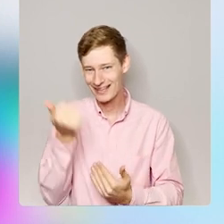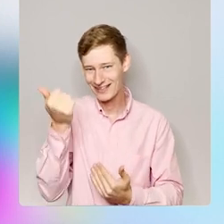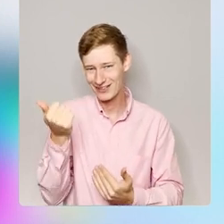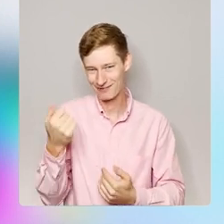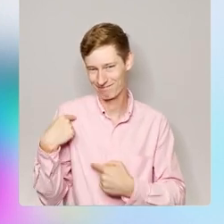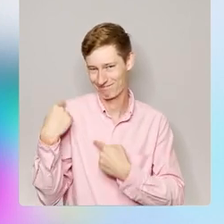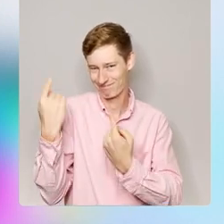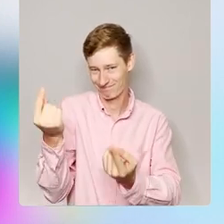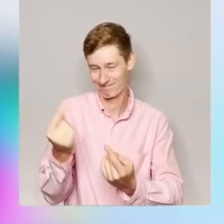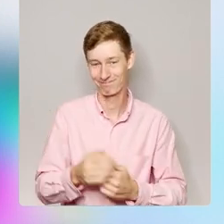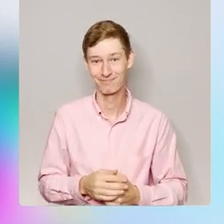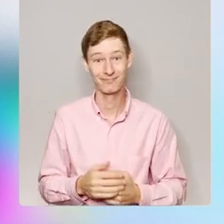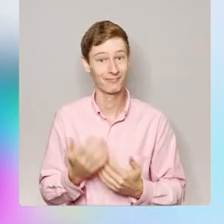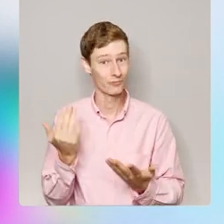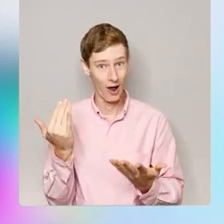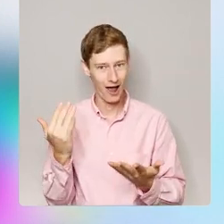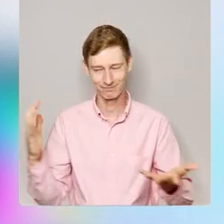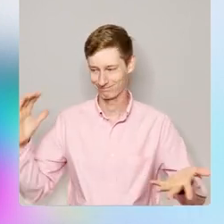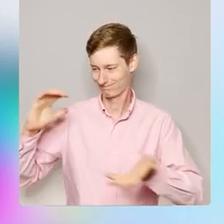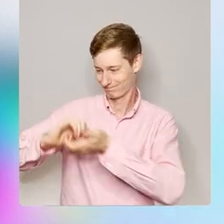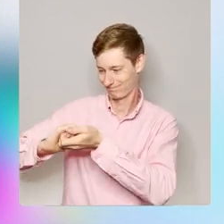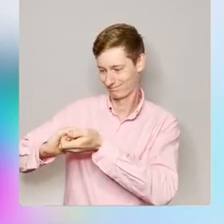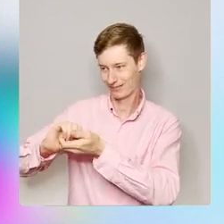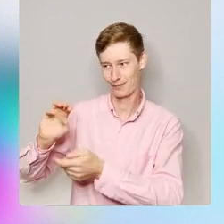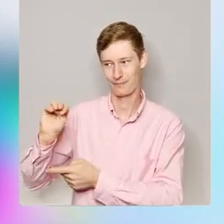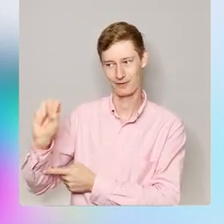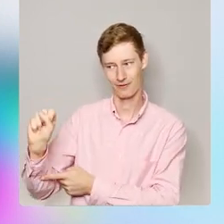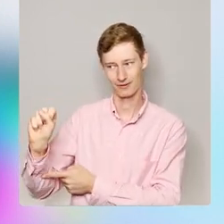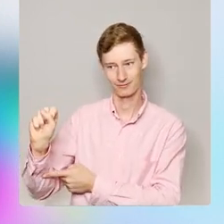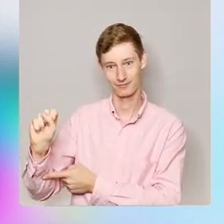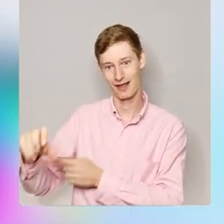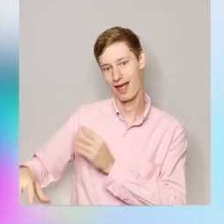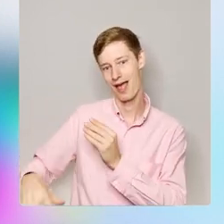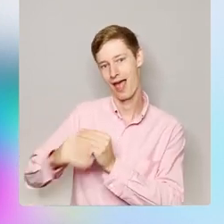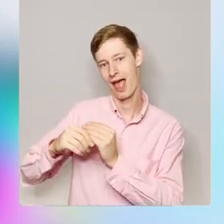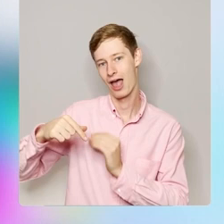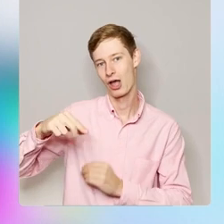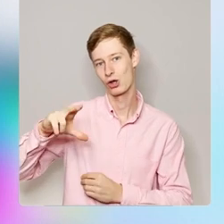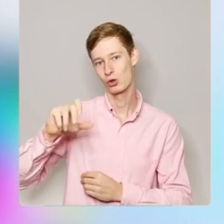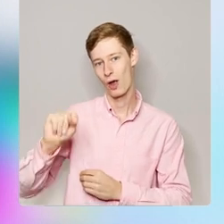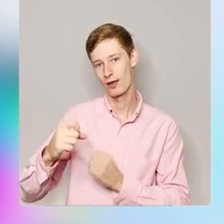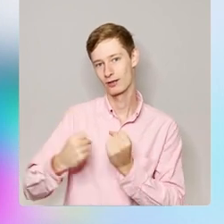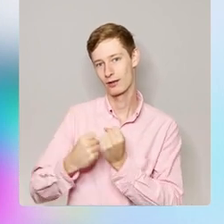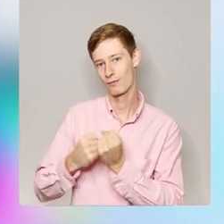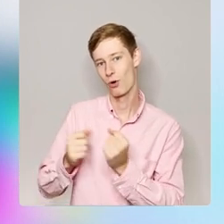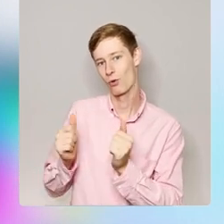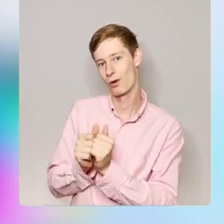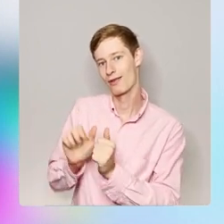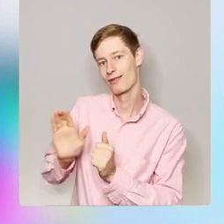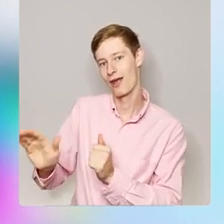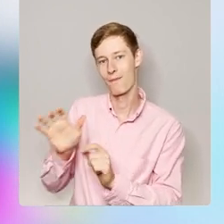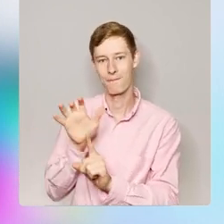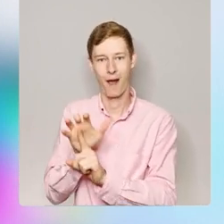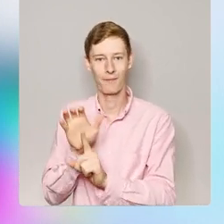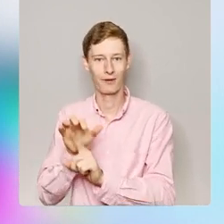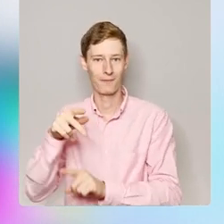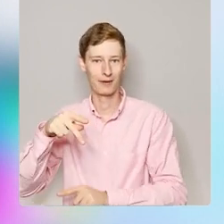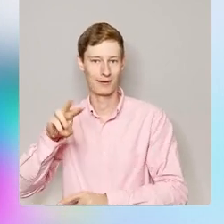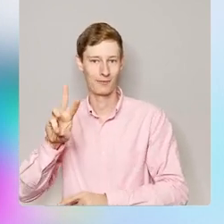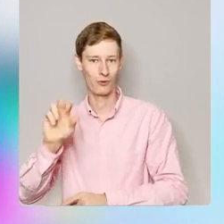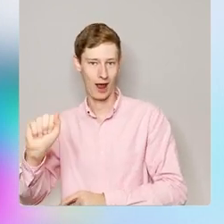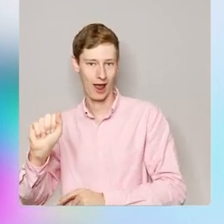before, thanks to our partnership with Microsoft to add Quest support to their popular PWA